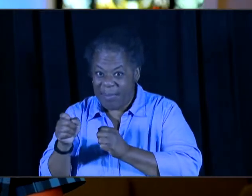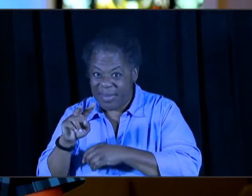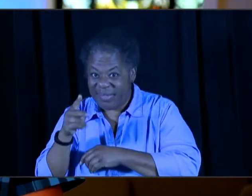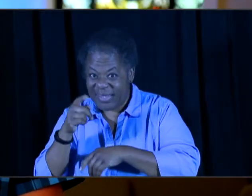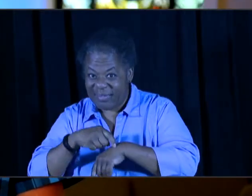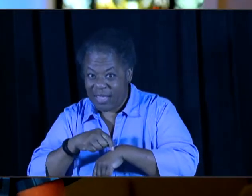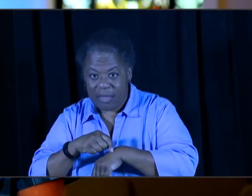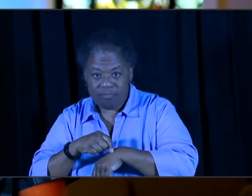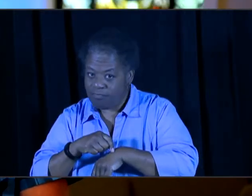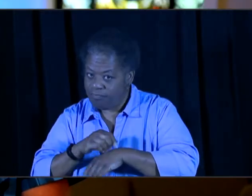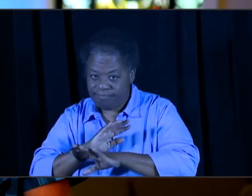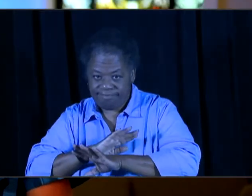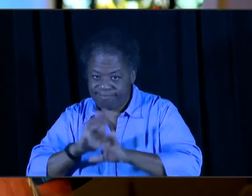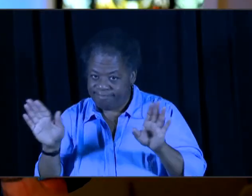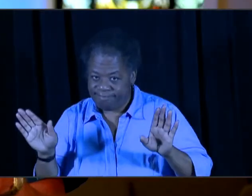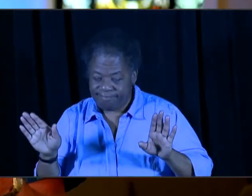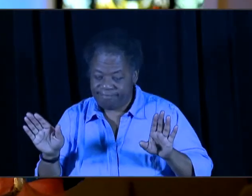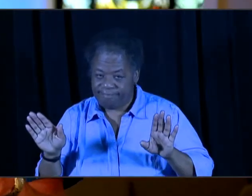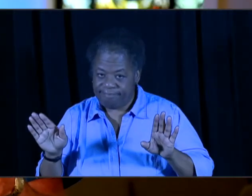around.